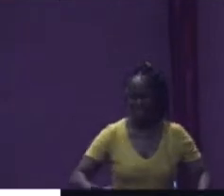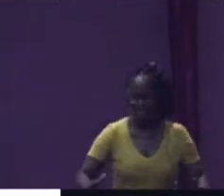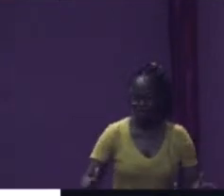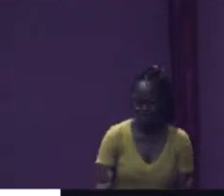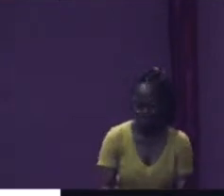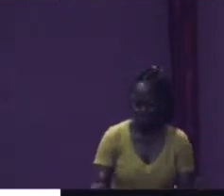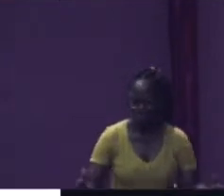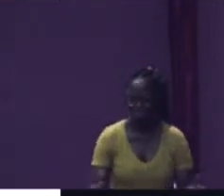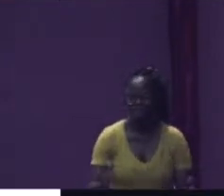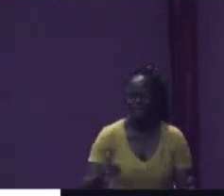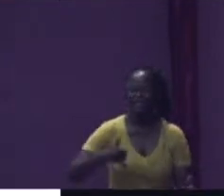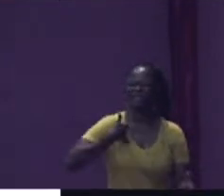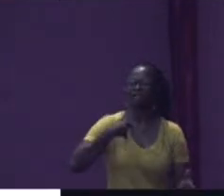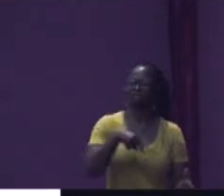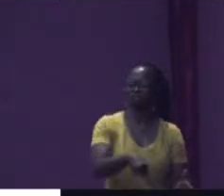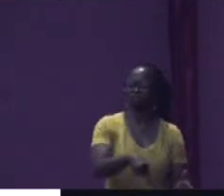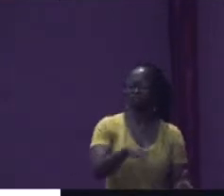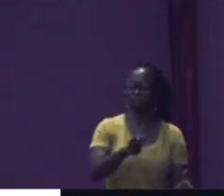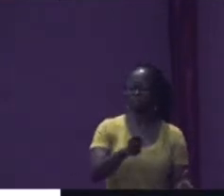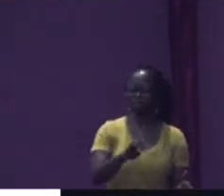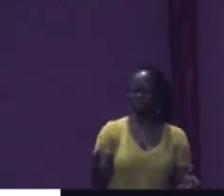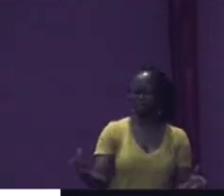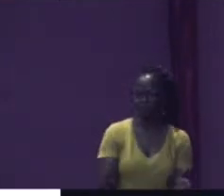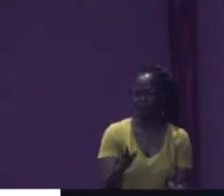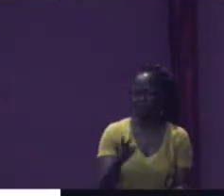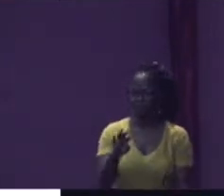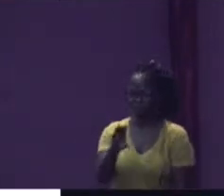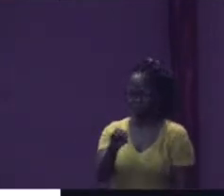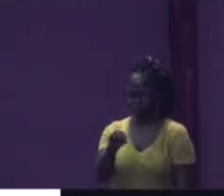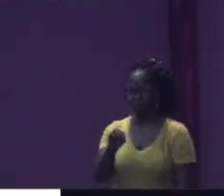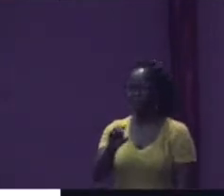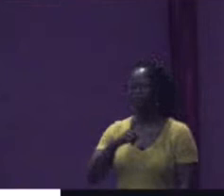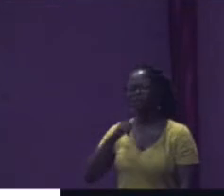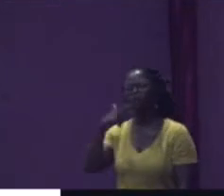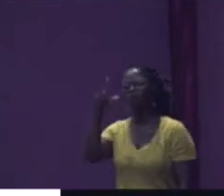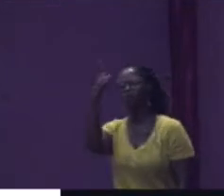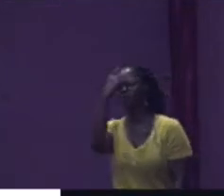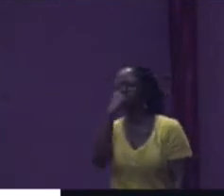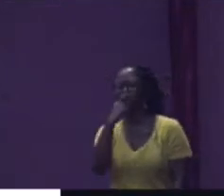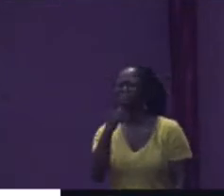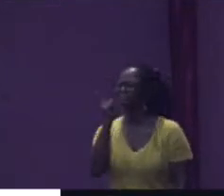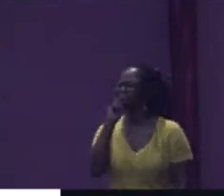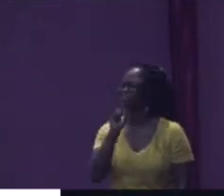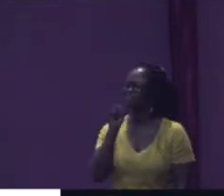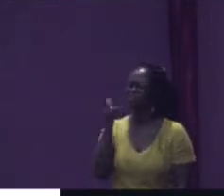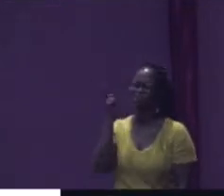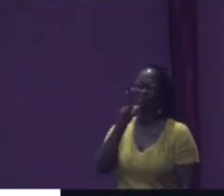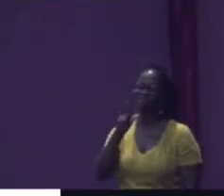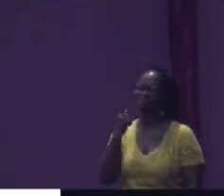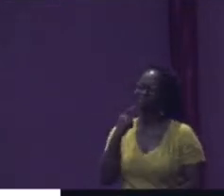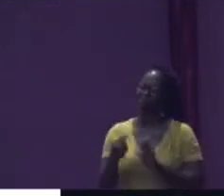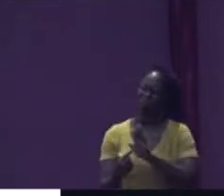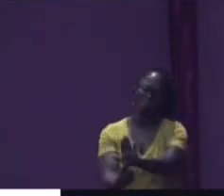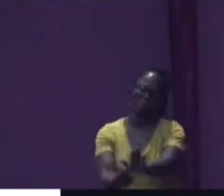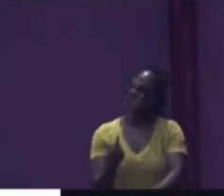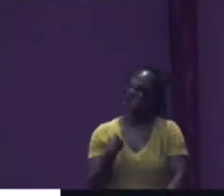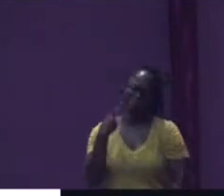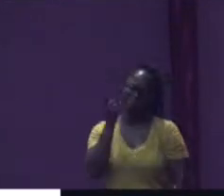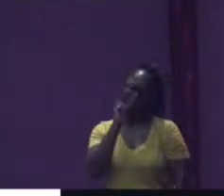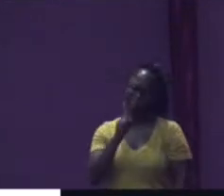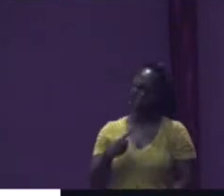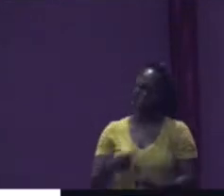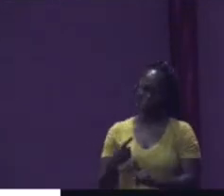it's interesting, I have another picture, which I don't think I can get on here, that was from another